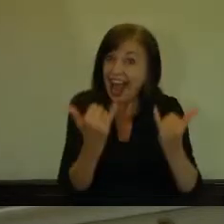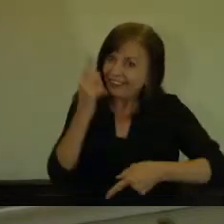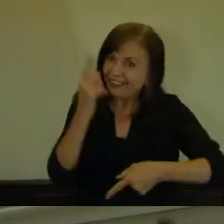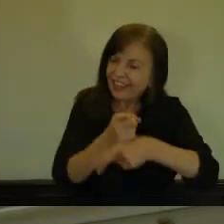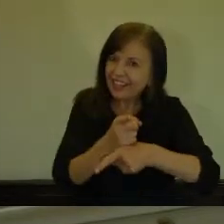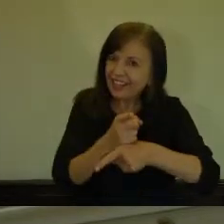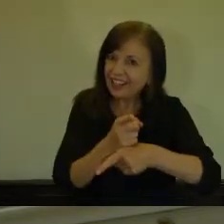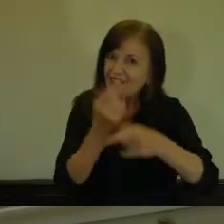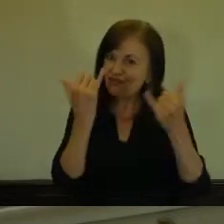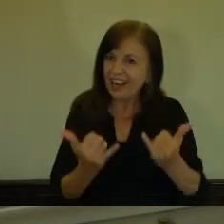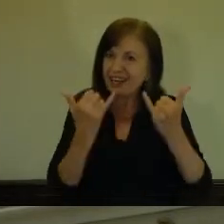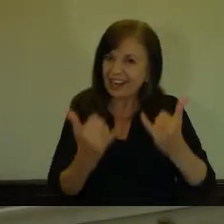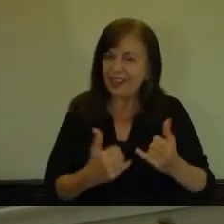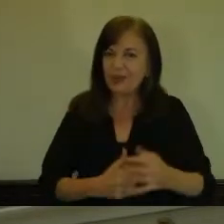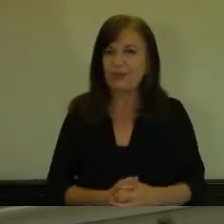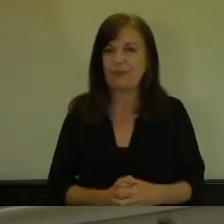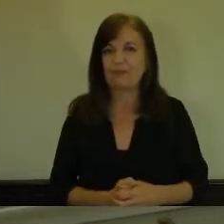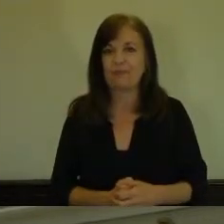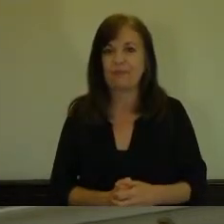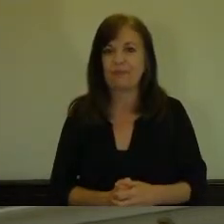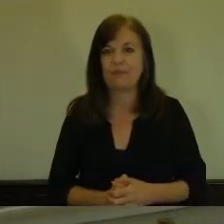it?